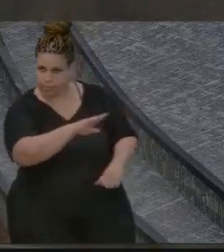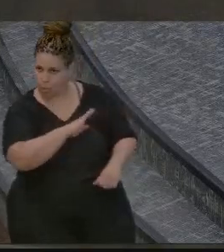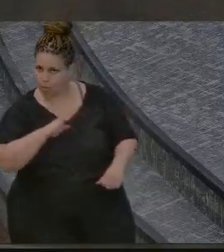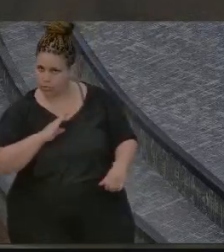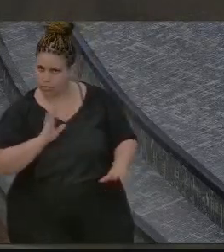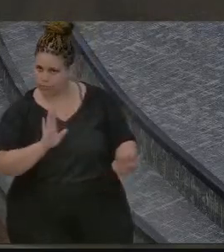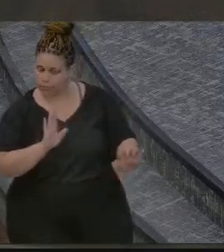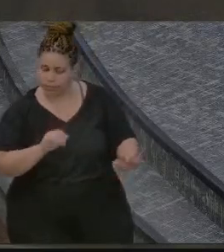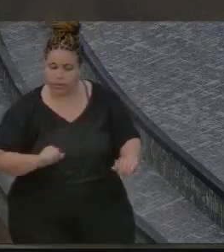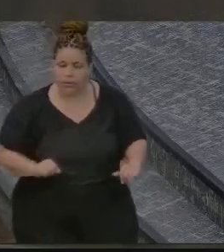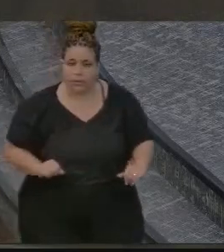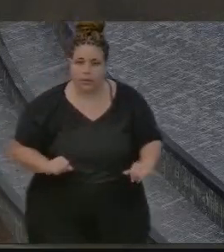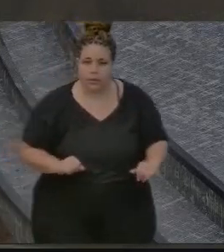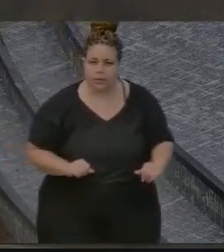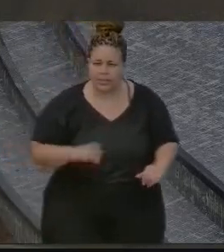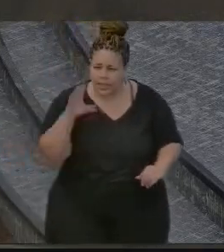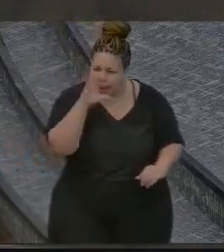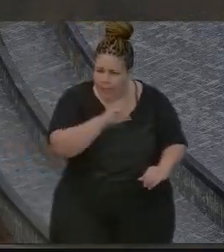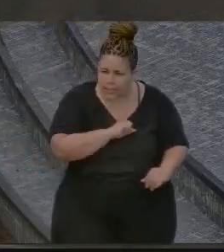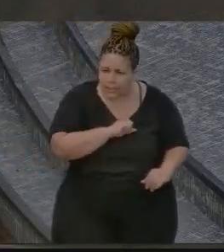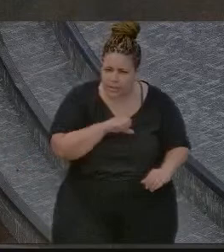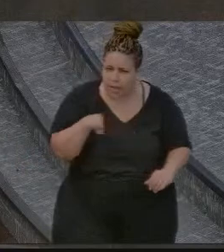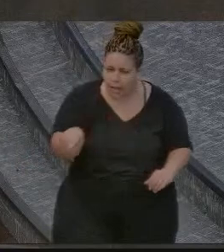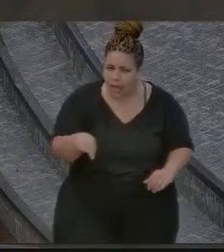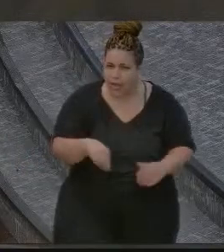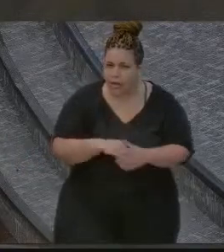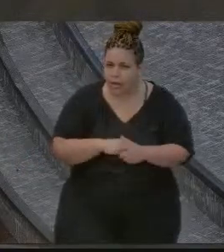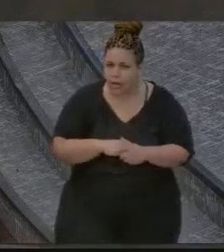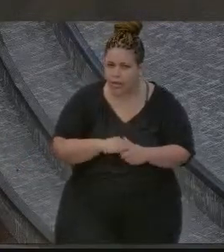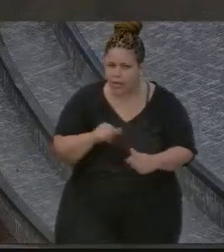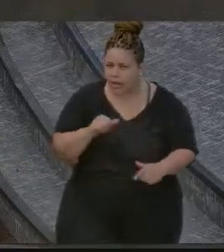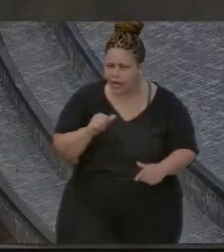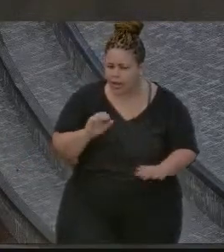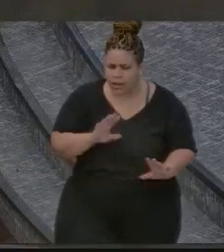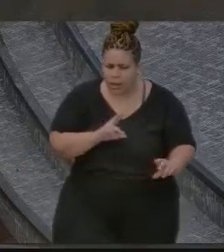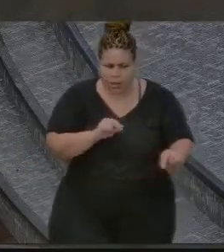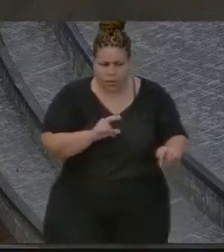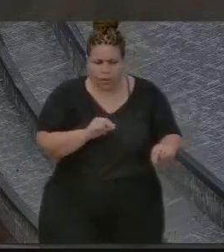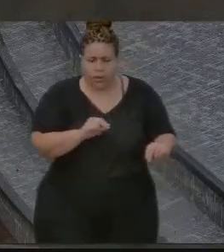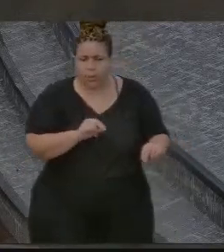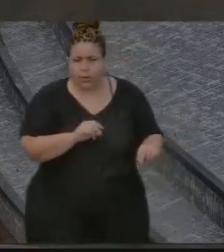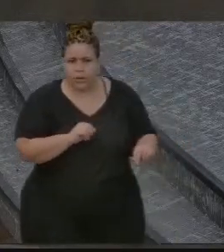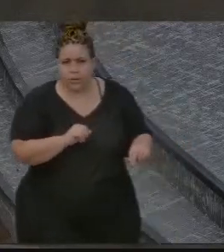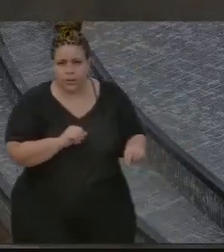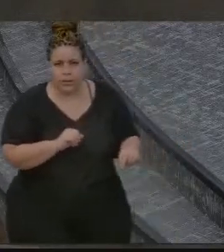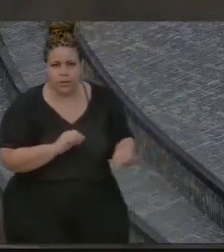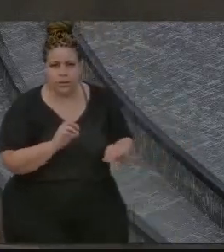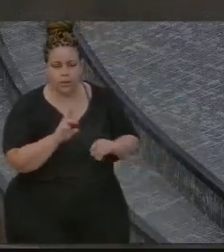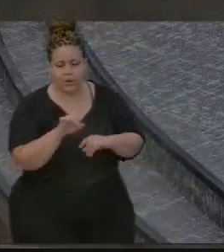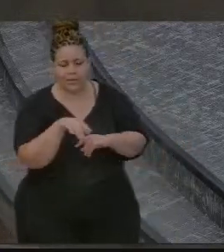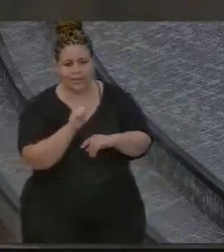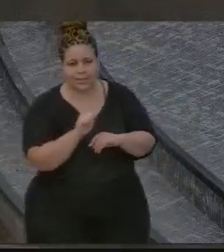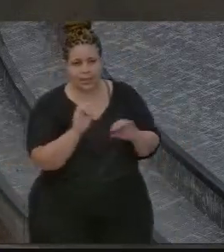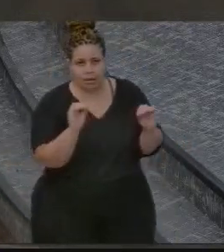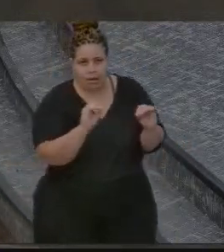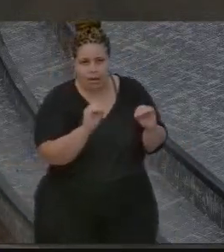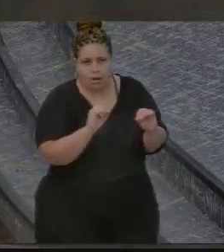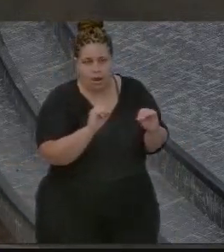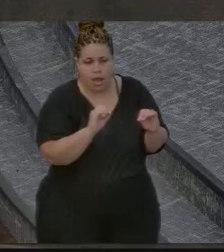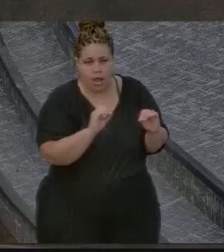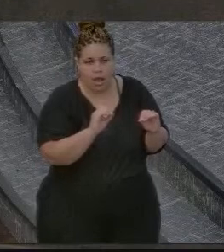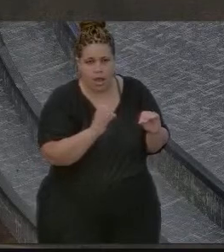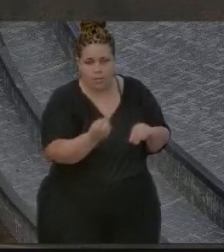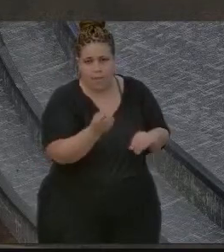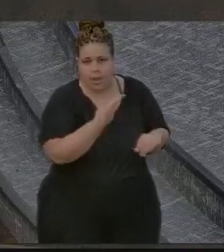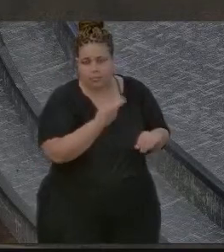miss something with that? I don't think so. And we did talk about that none of the RESA districts had returned, but Dr. Gant shared that there